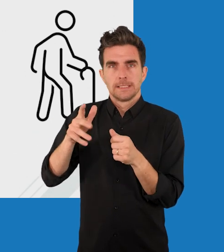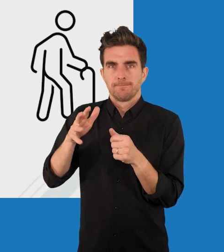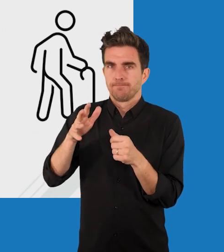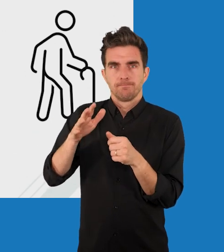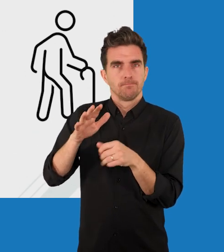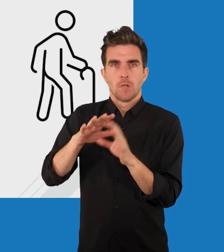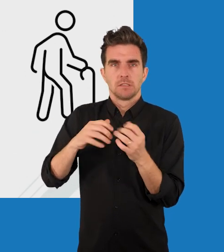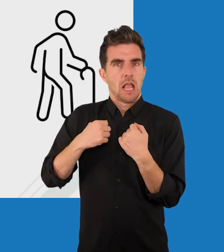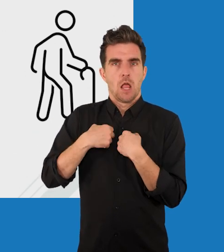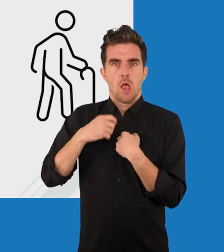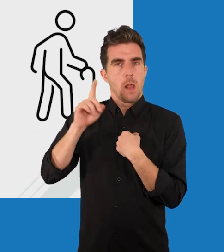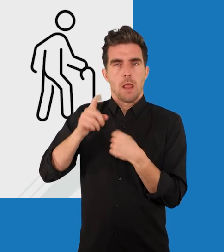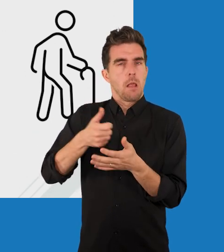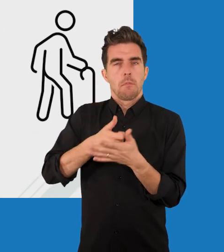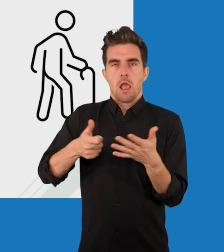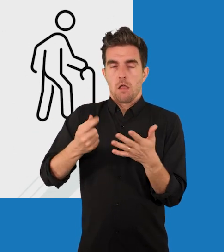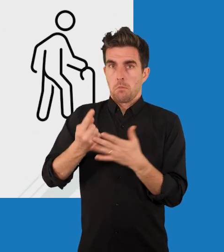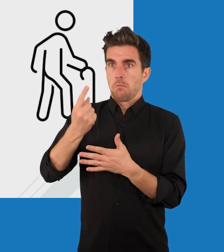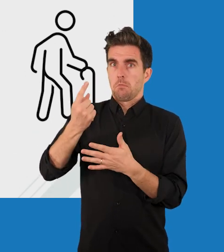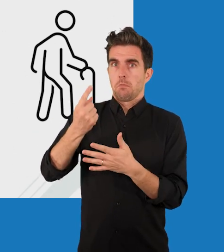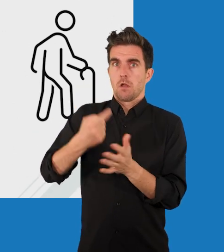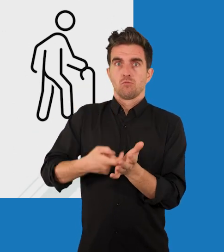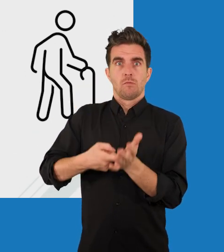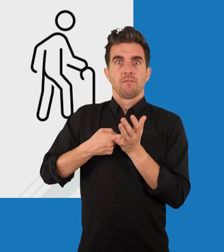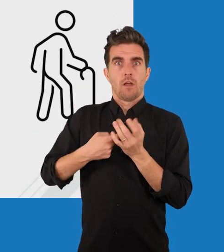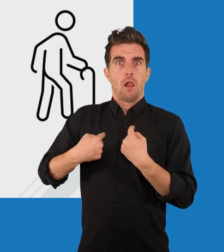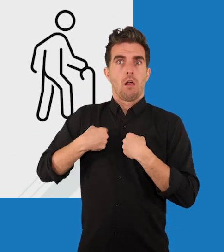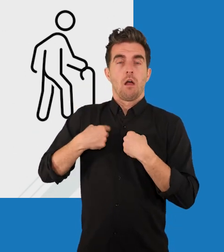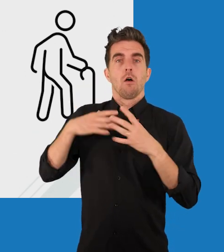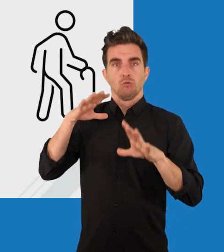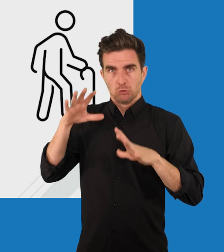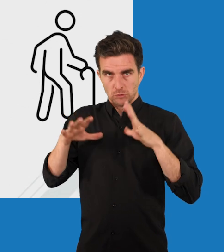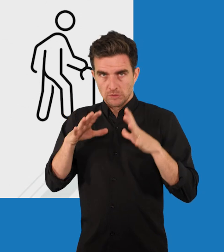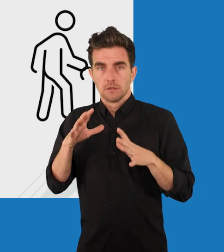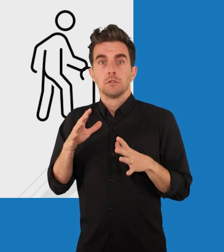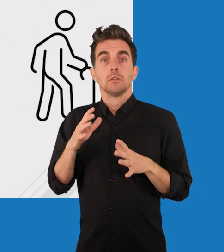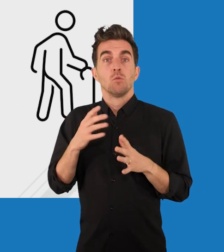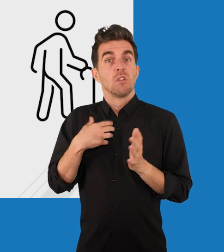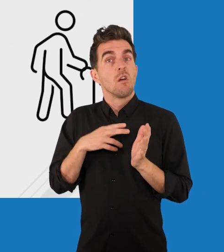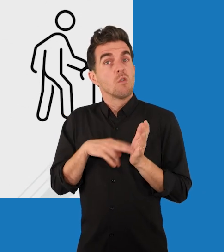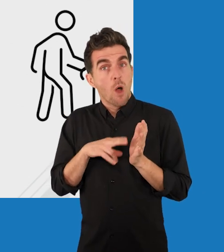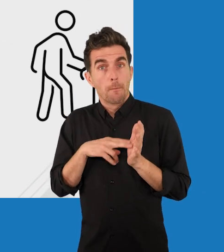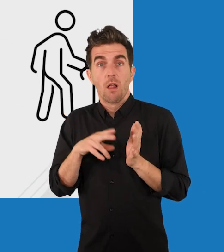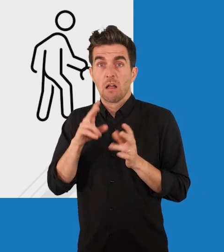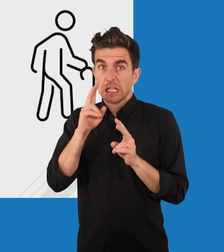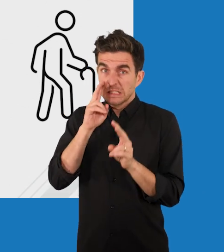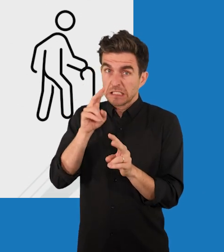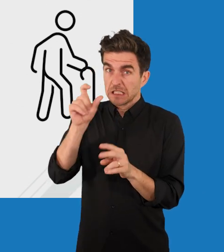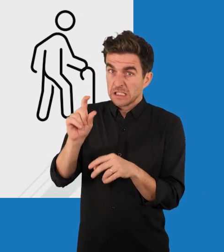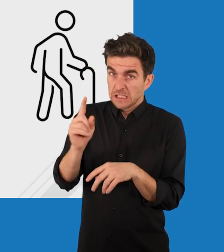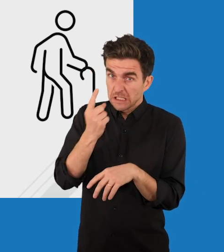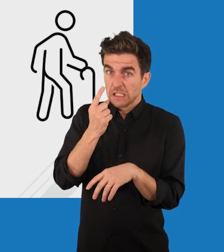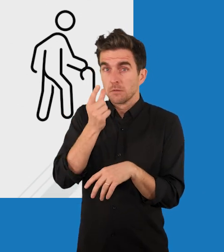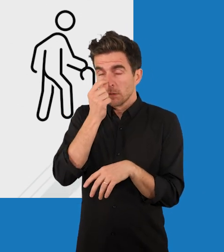and she wasn't our sort of usual cohort of patients who were referred to us. We normally